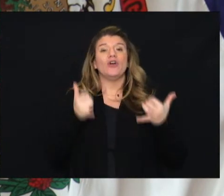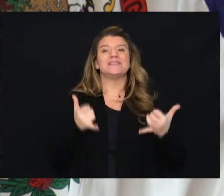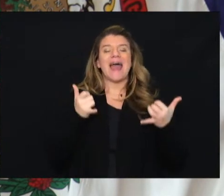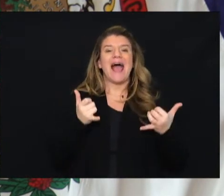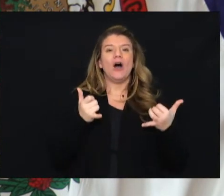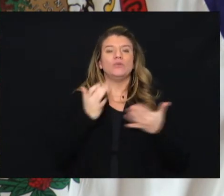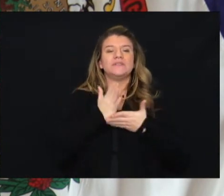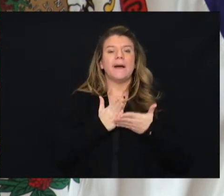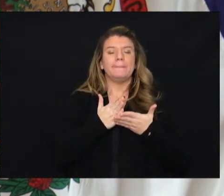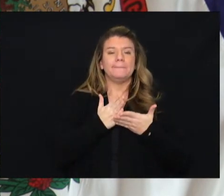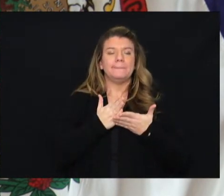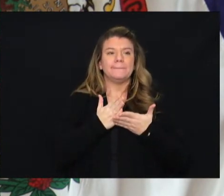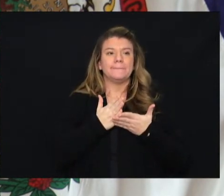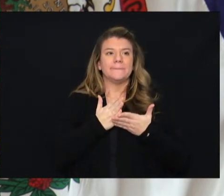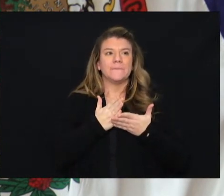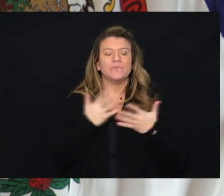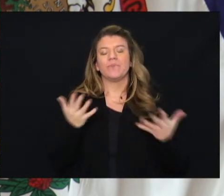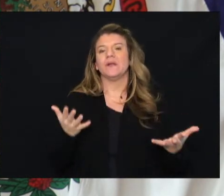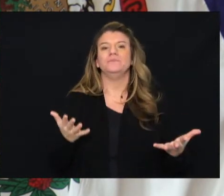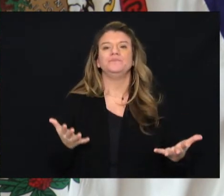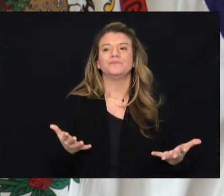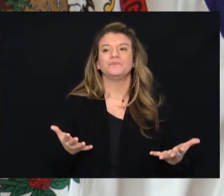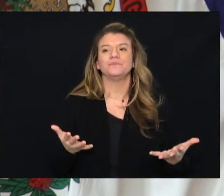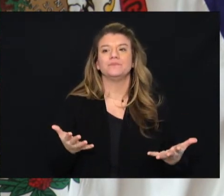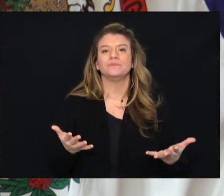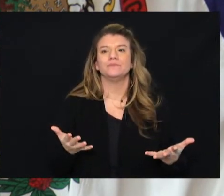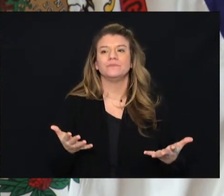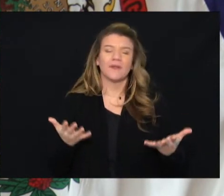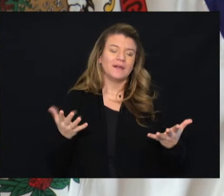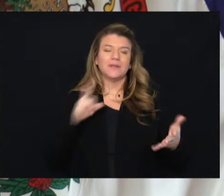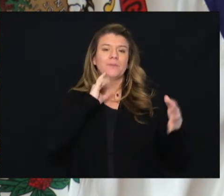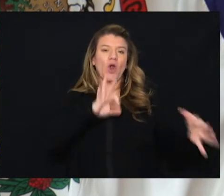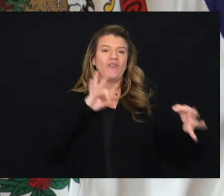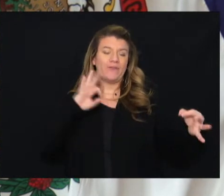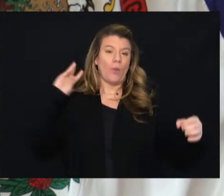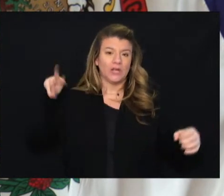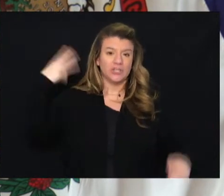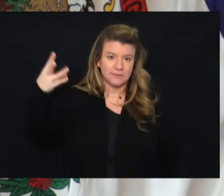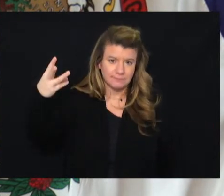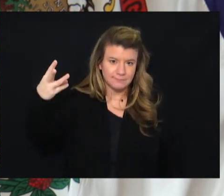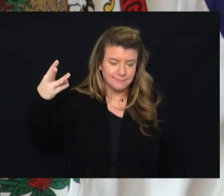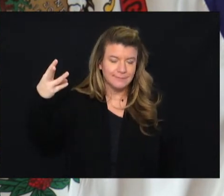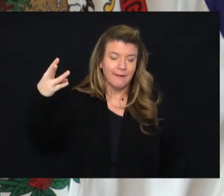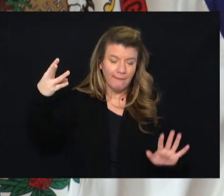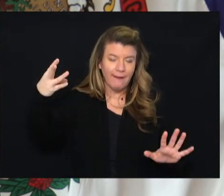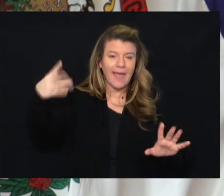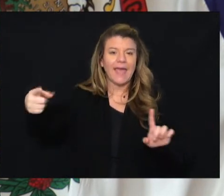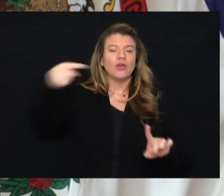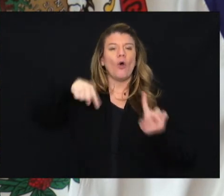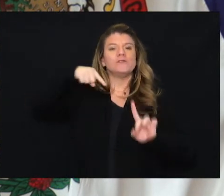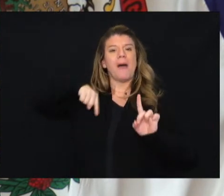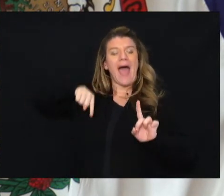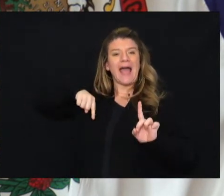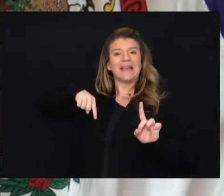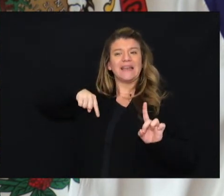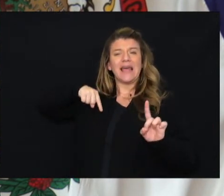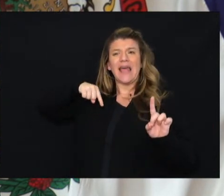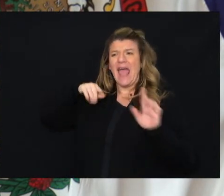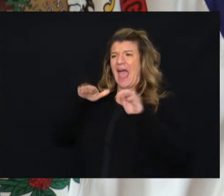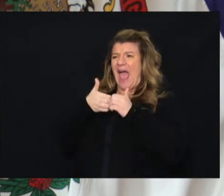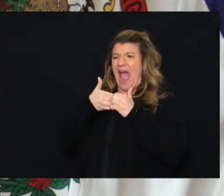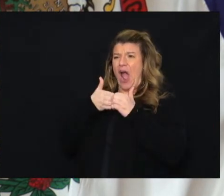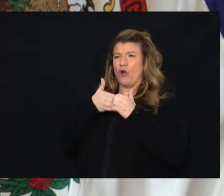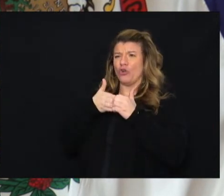some, and it's just perfect for Washington. You know, it goes back to, you know, how can we